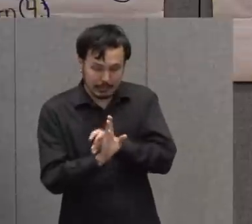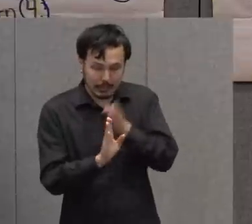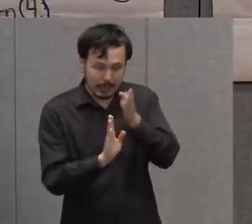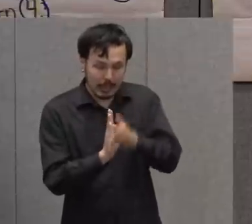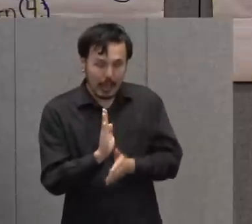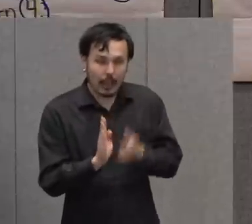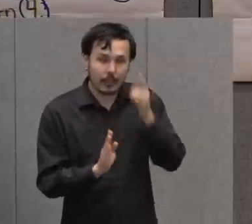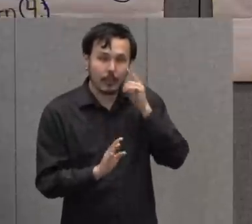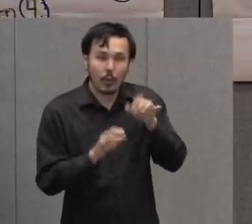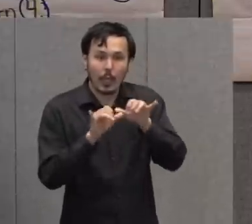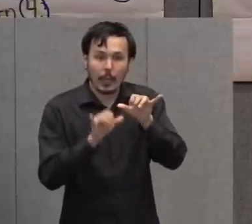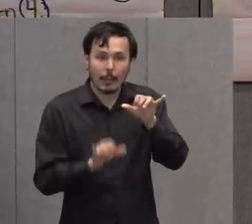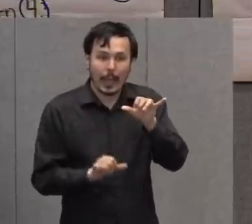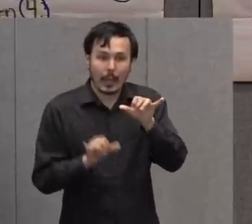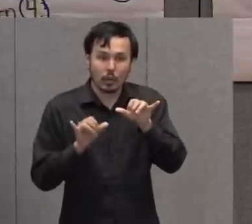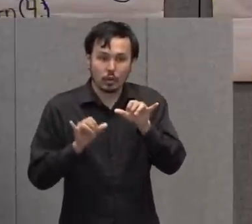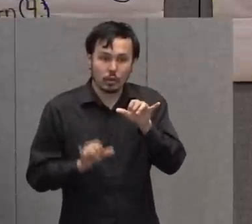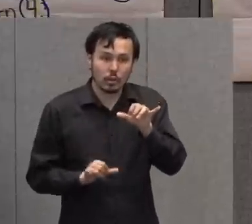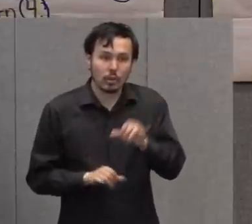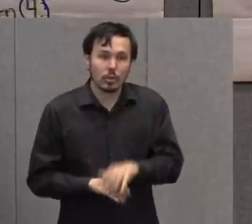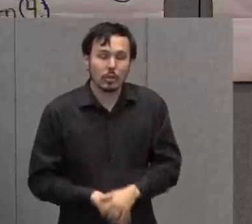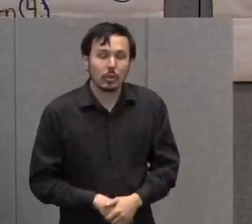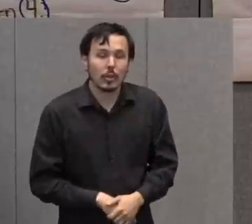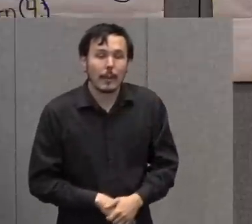of the pattern,